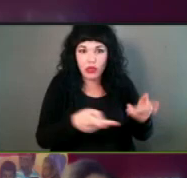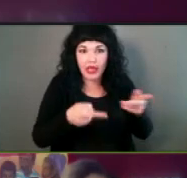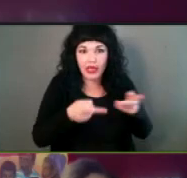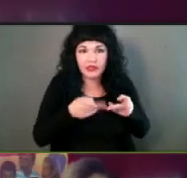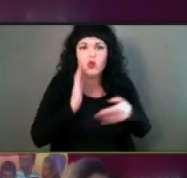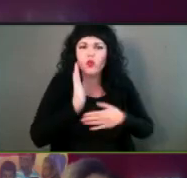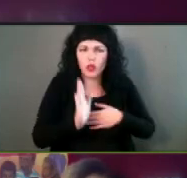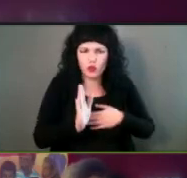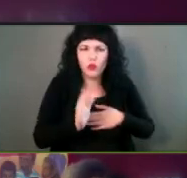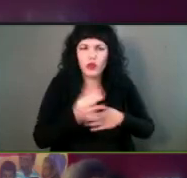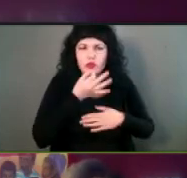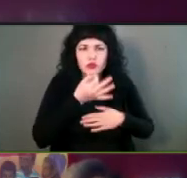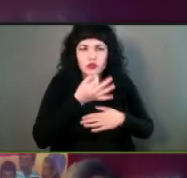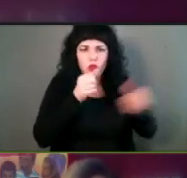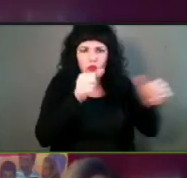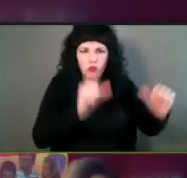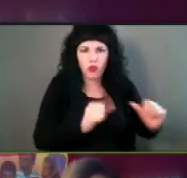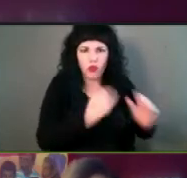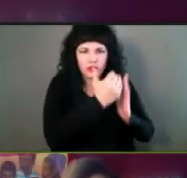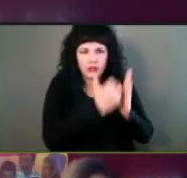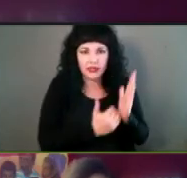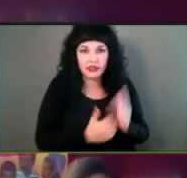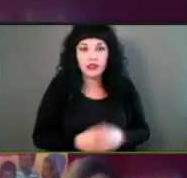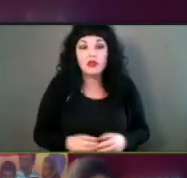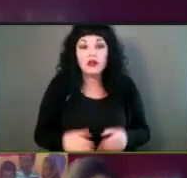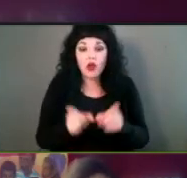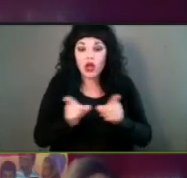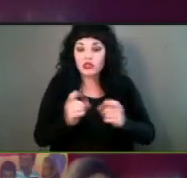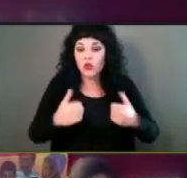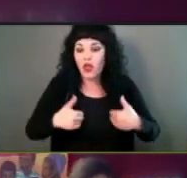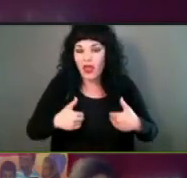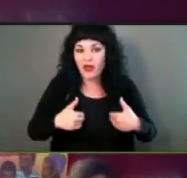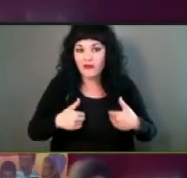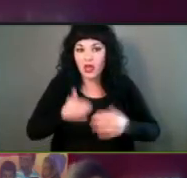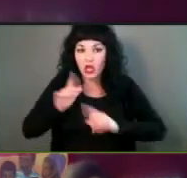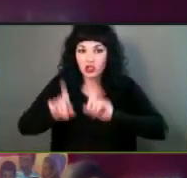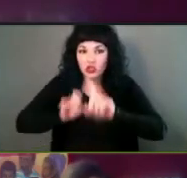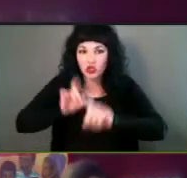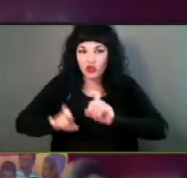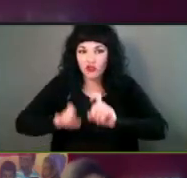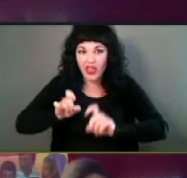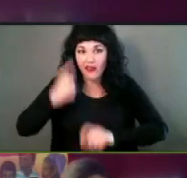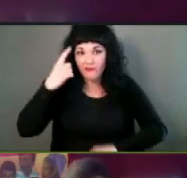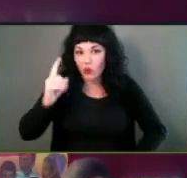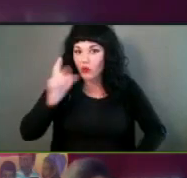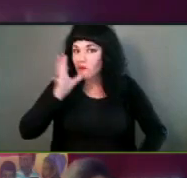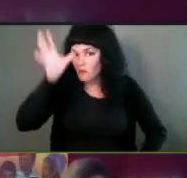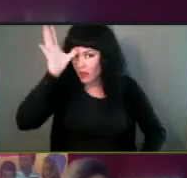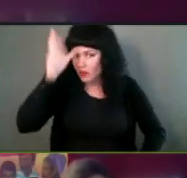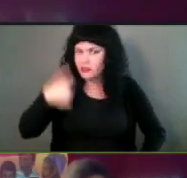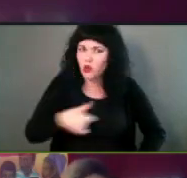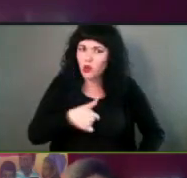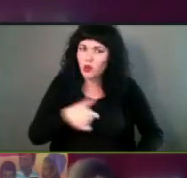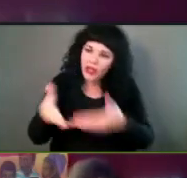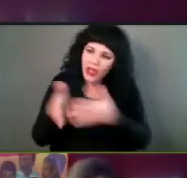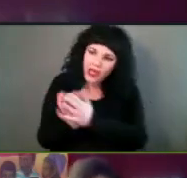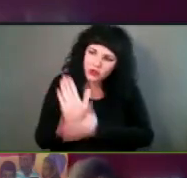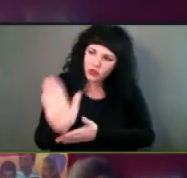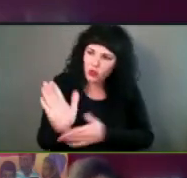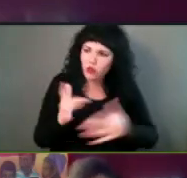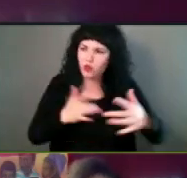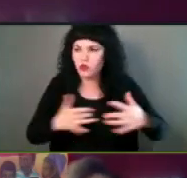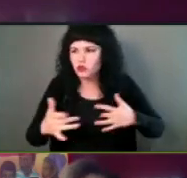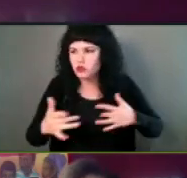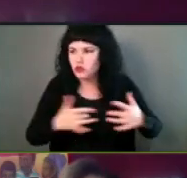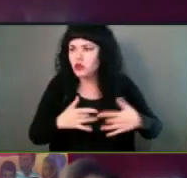you know that there is a parent survey that will be sent out so that we can learn from parents your concerns, things that you would like